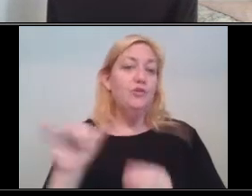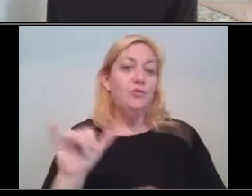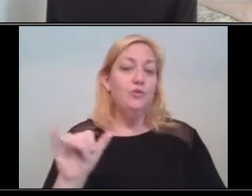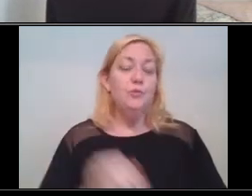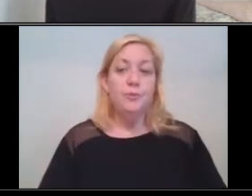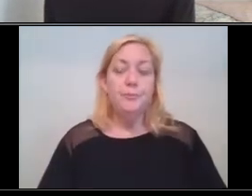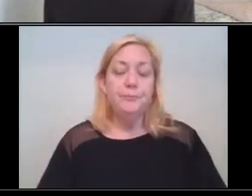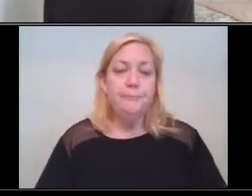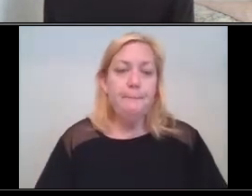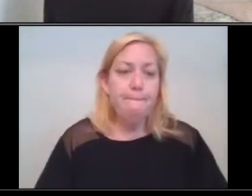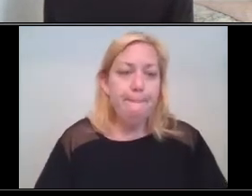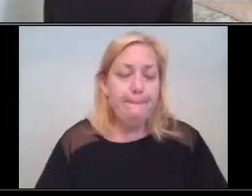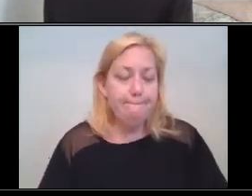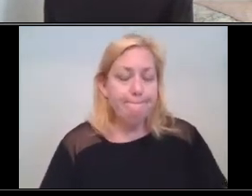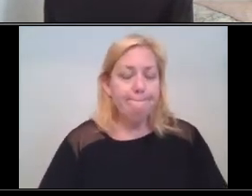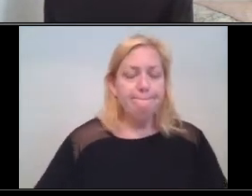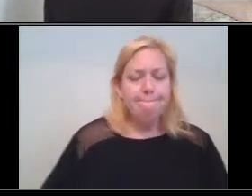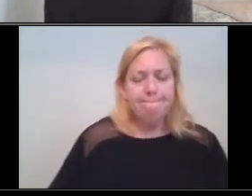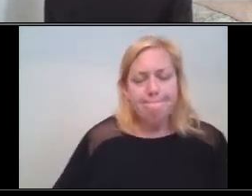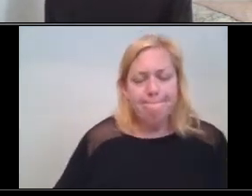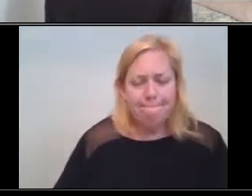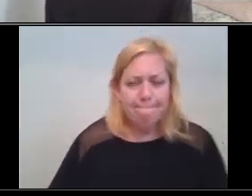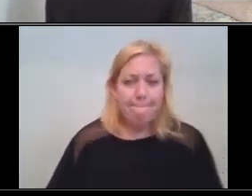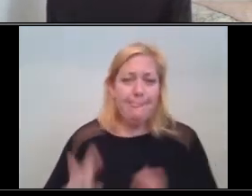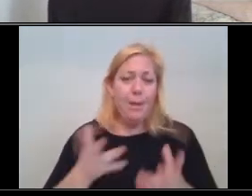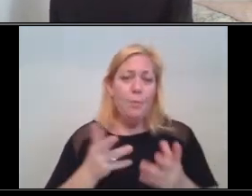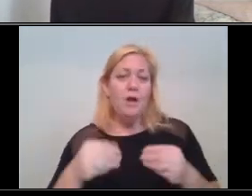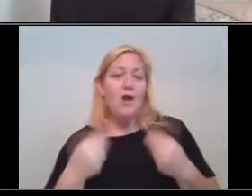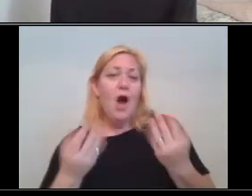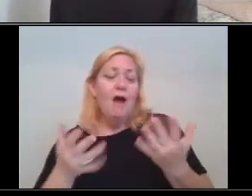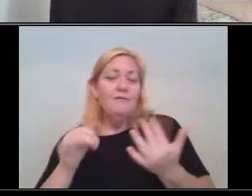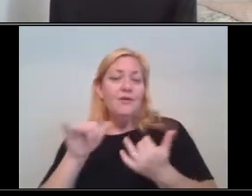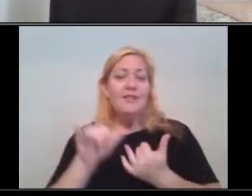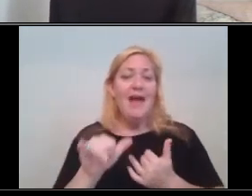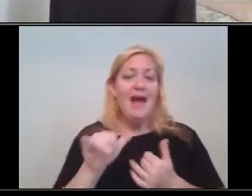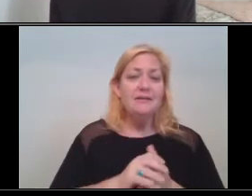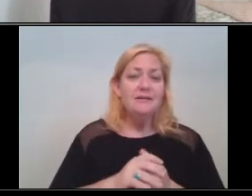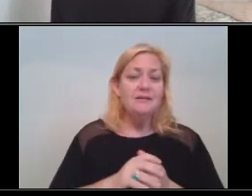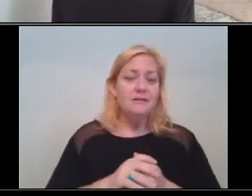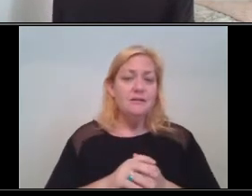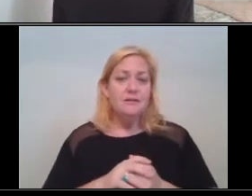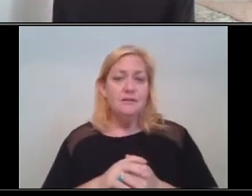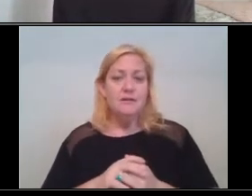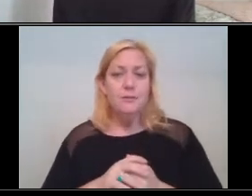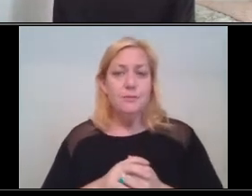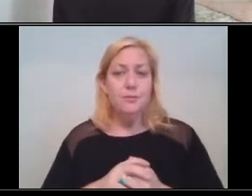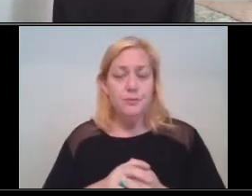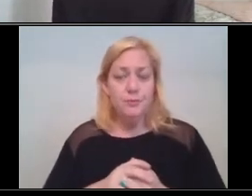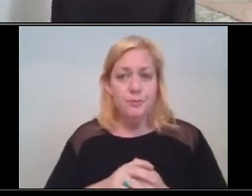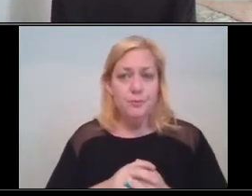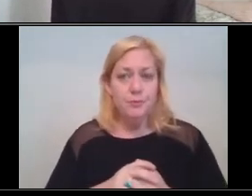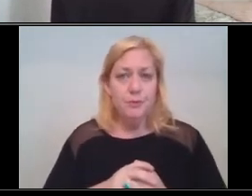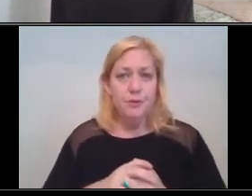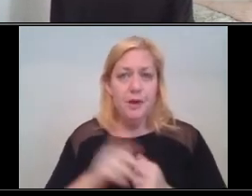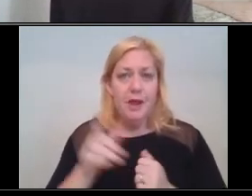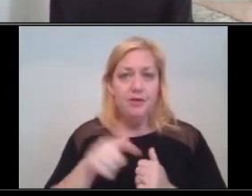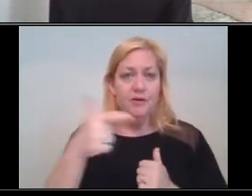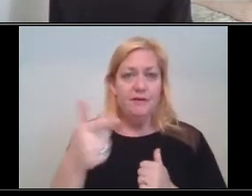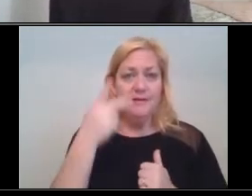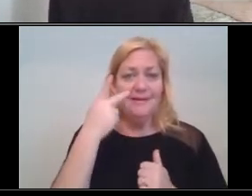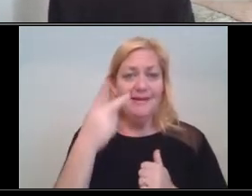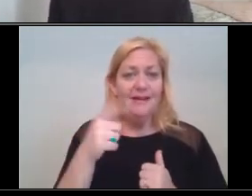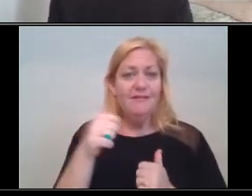So I just wanted to offer that, and maybe I'll turn it over to Jeannie to see if there's anything that she would like